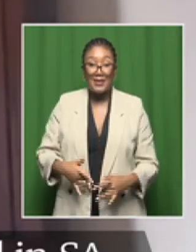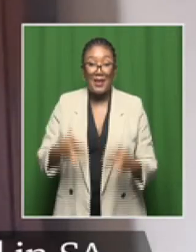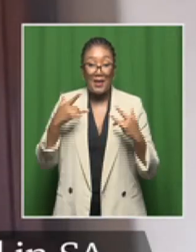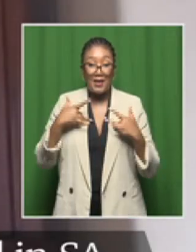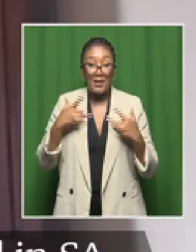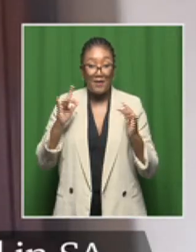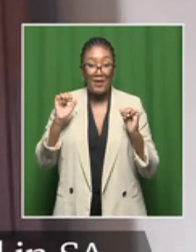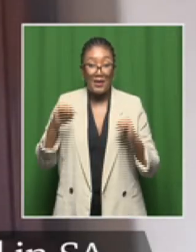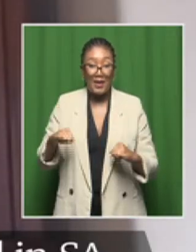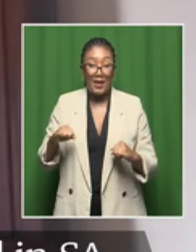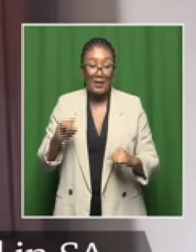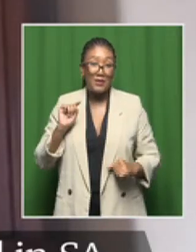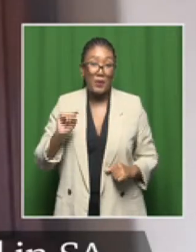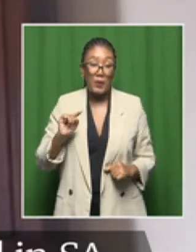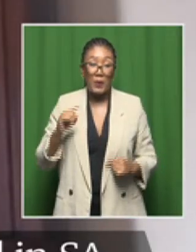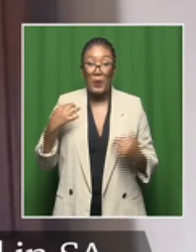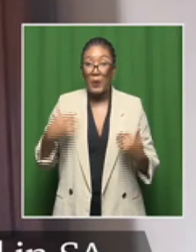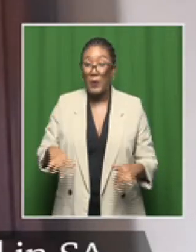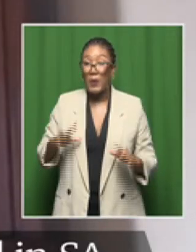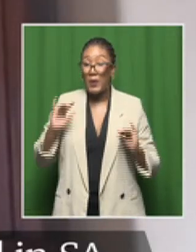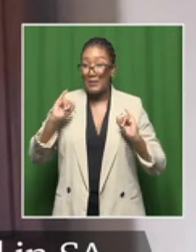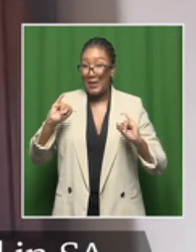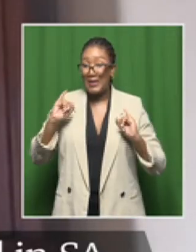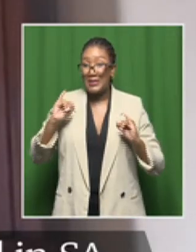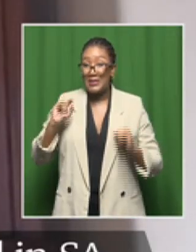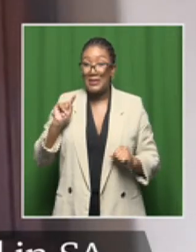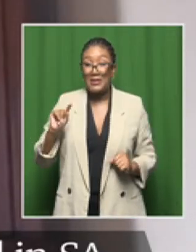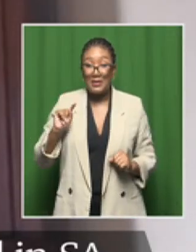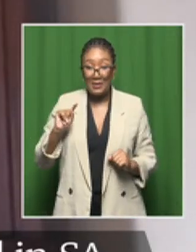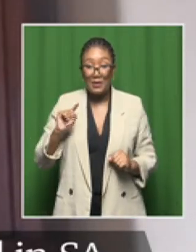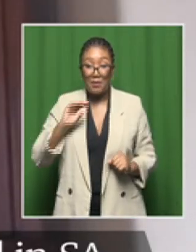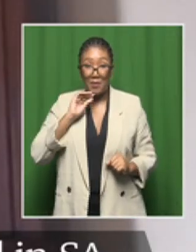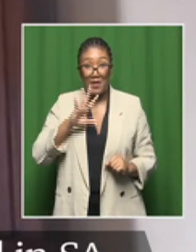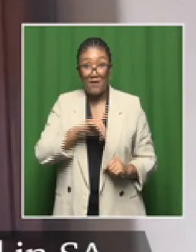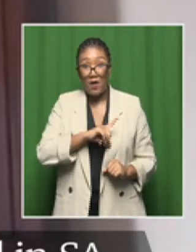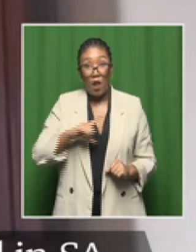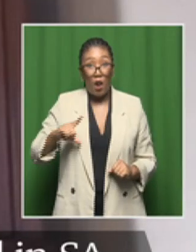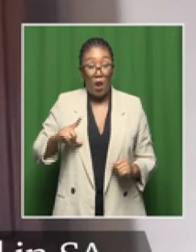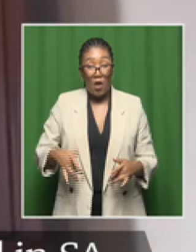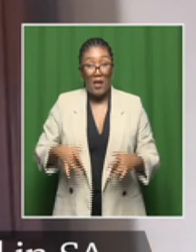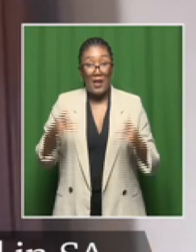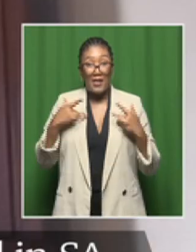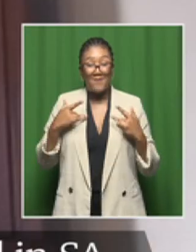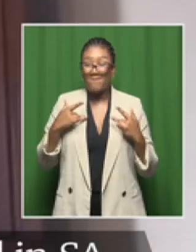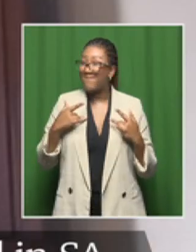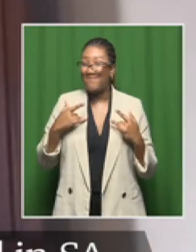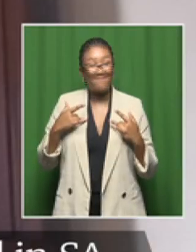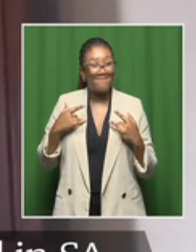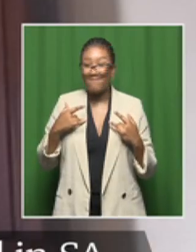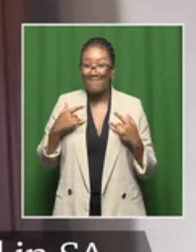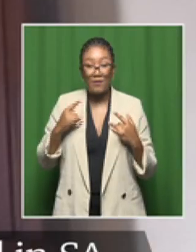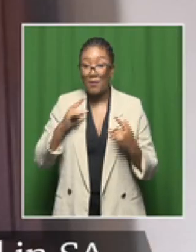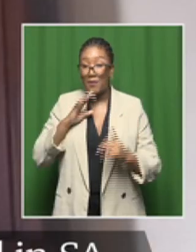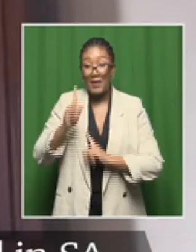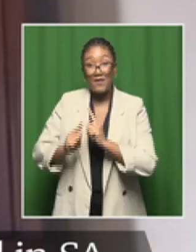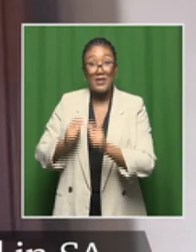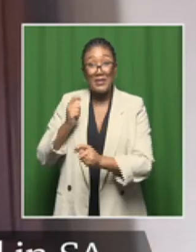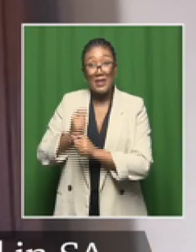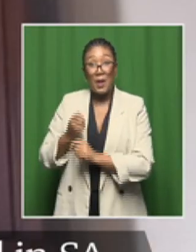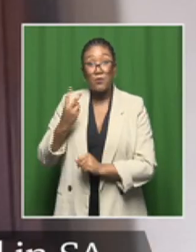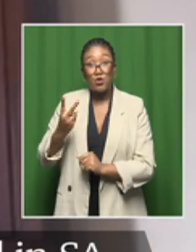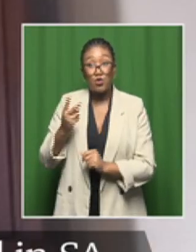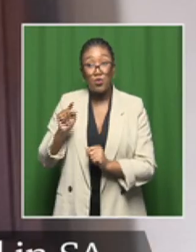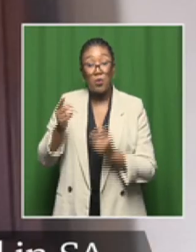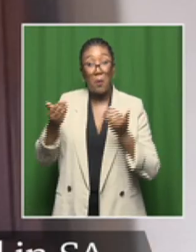is an alarming statistic. So if we do not bring type 2 diabetes under control in